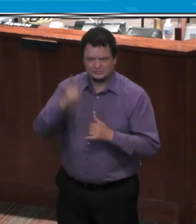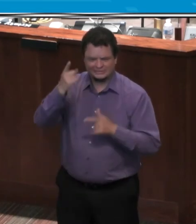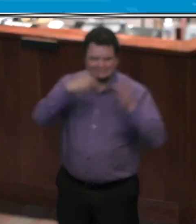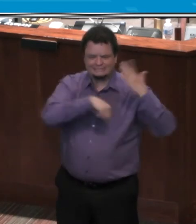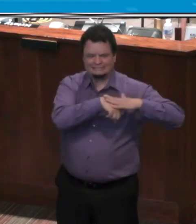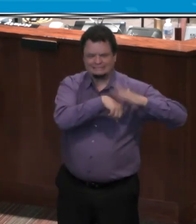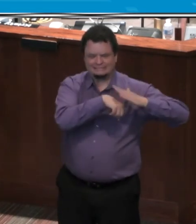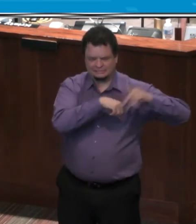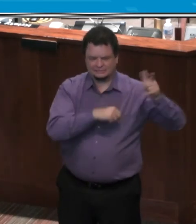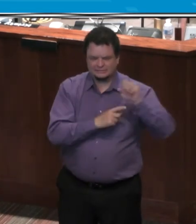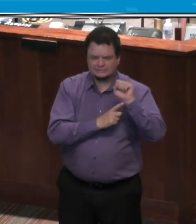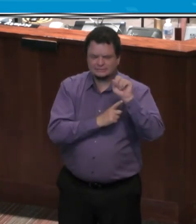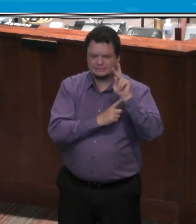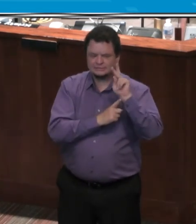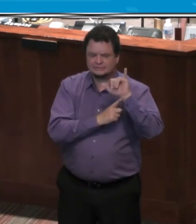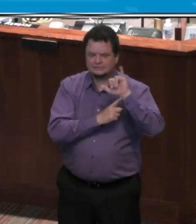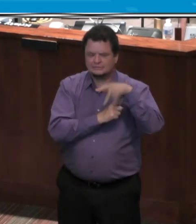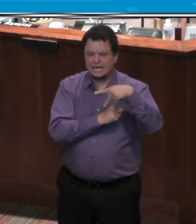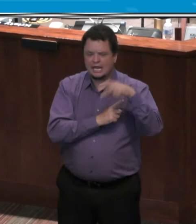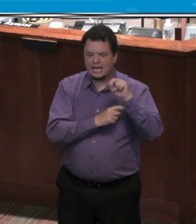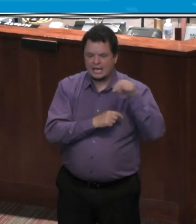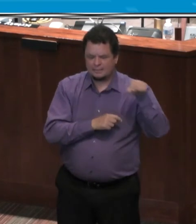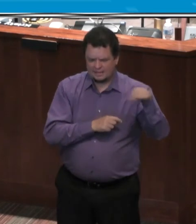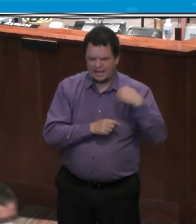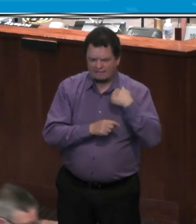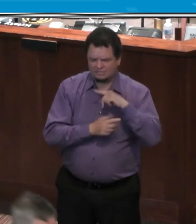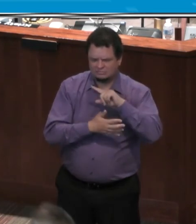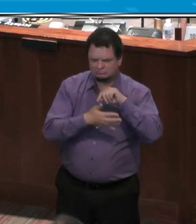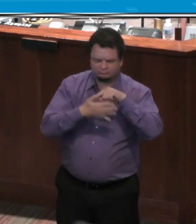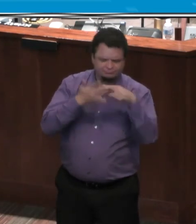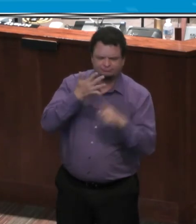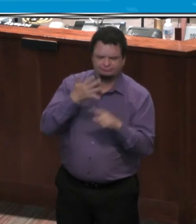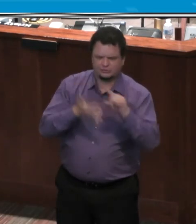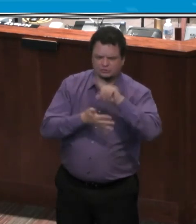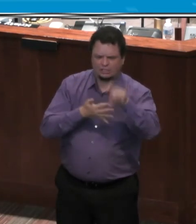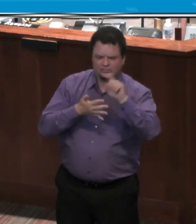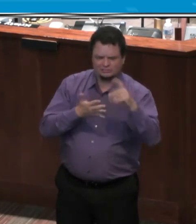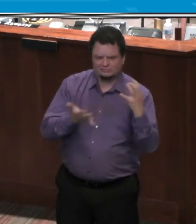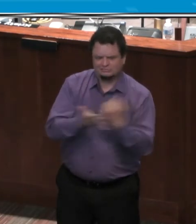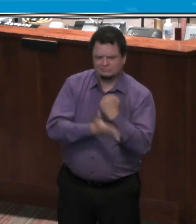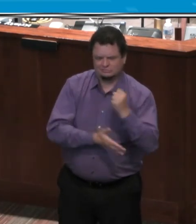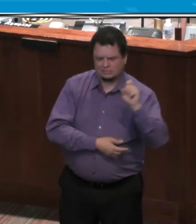Council member? Go ahead. Avilia, would you like to speak?